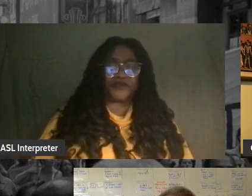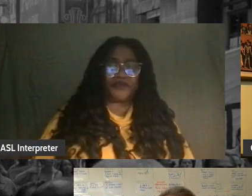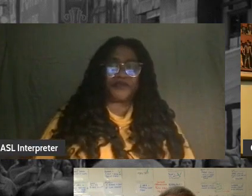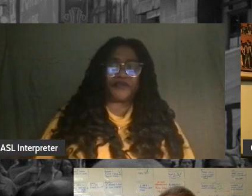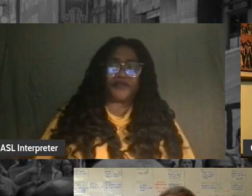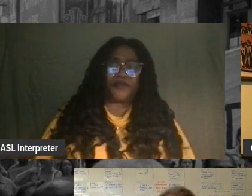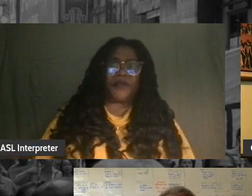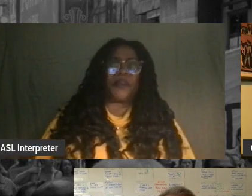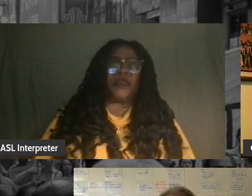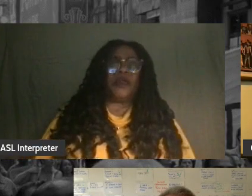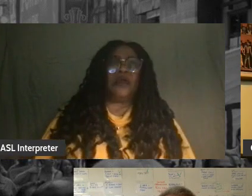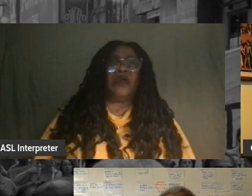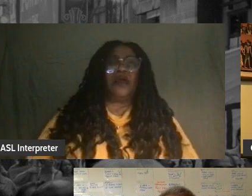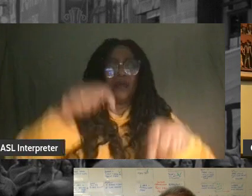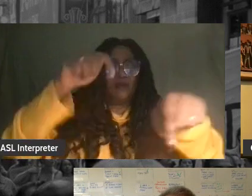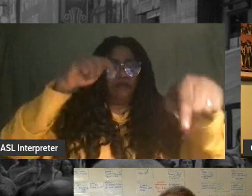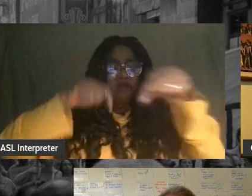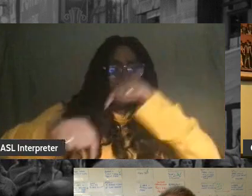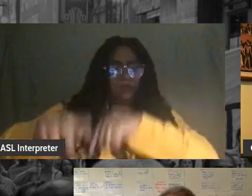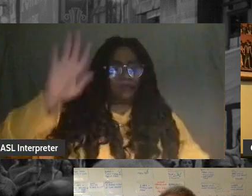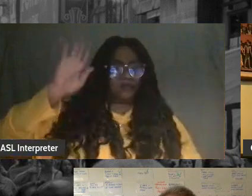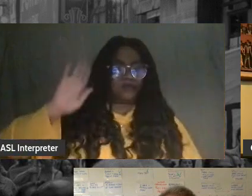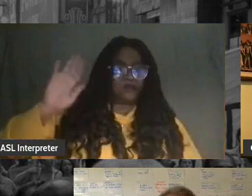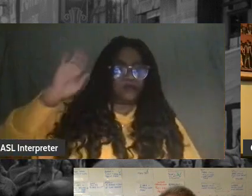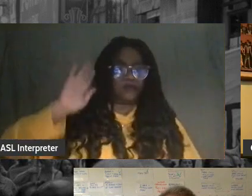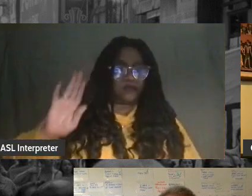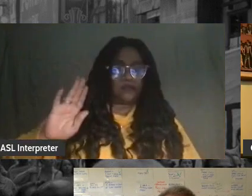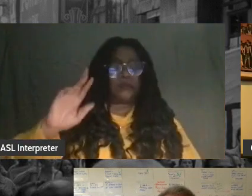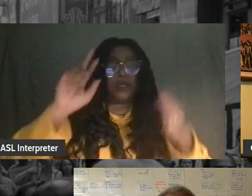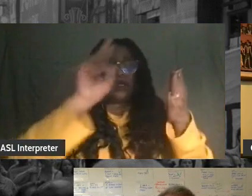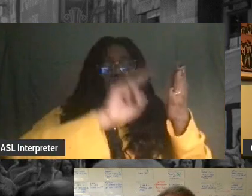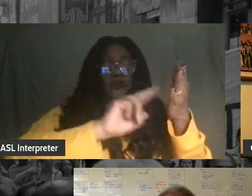it goes back to having been a reader